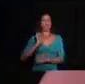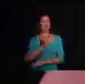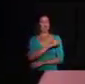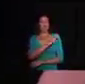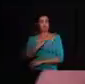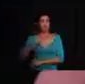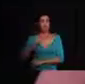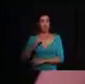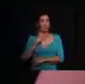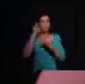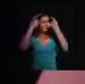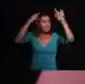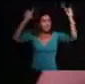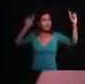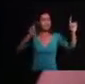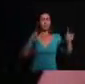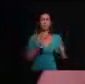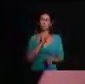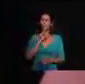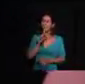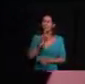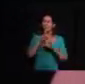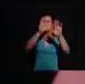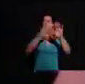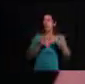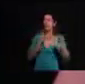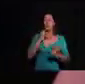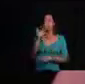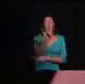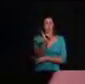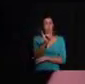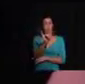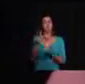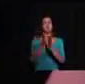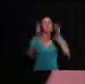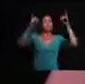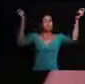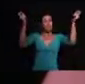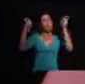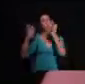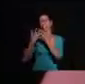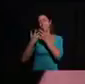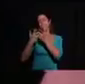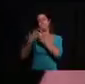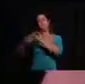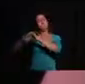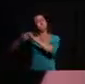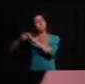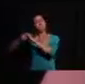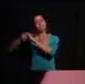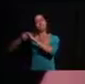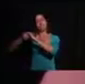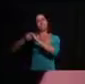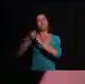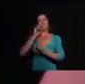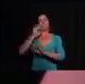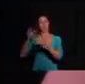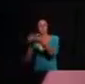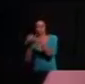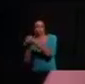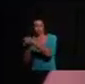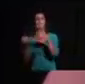achieving. And it's about that, but it's also about celebrating partnerships, because people do their best when they're supported, when